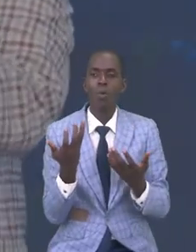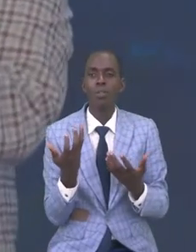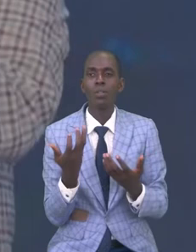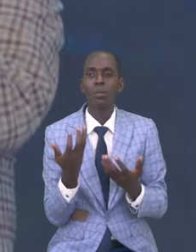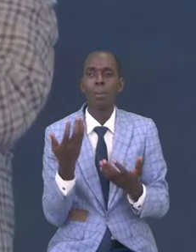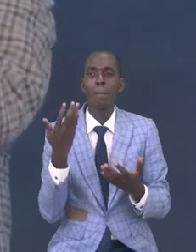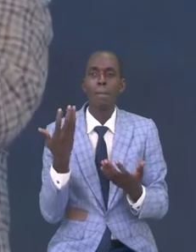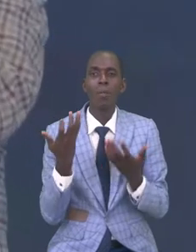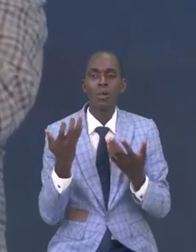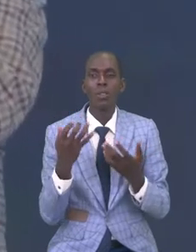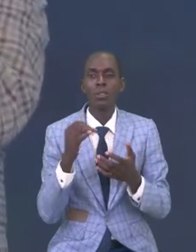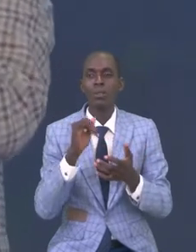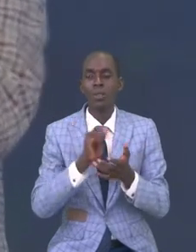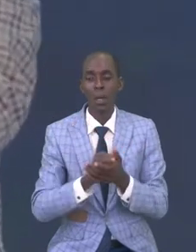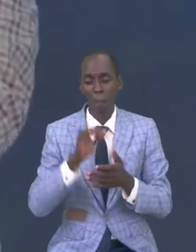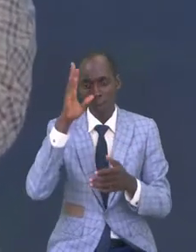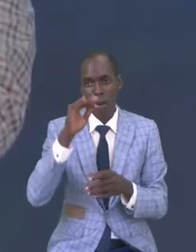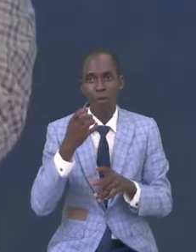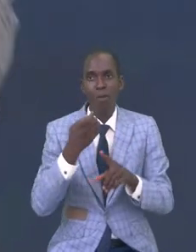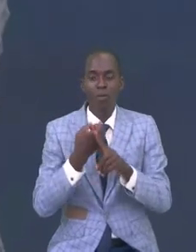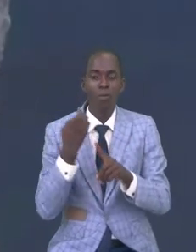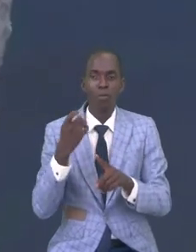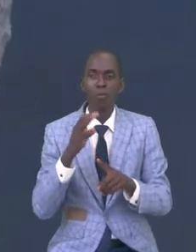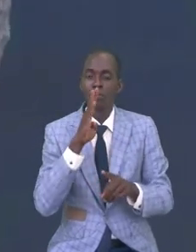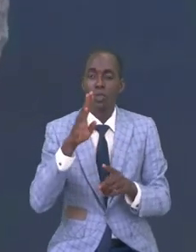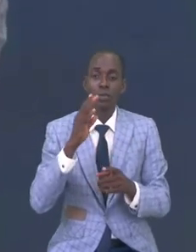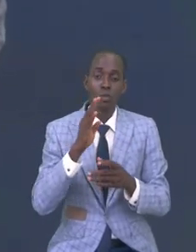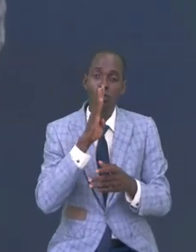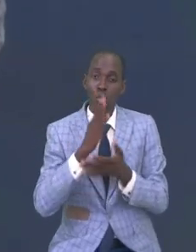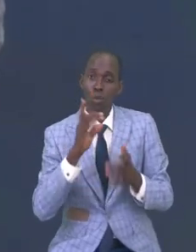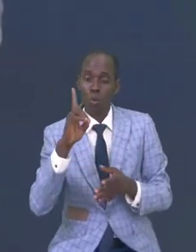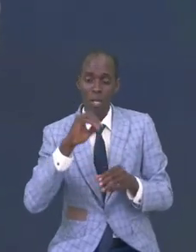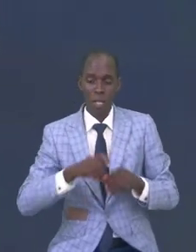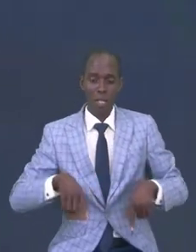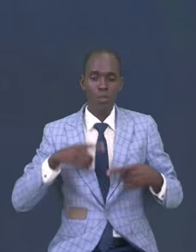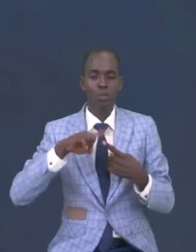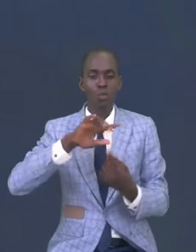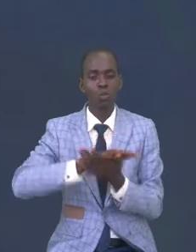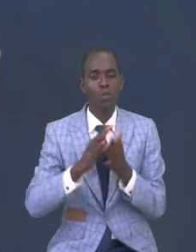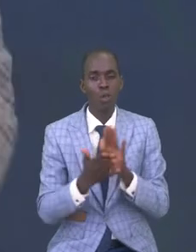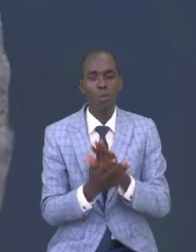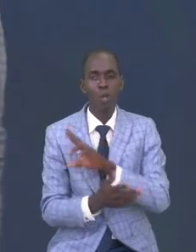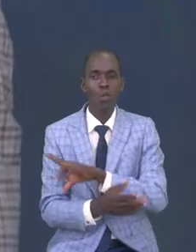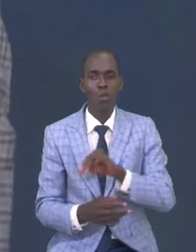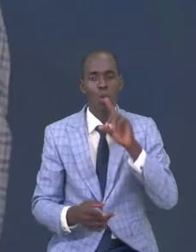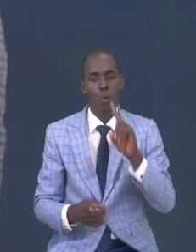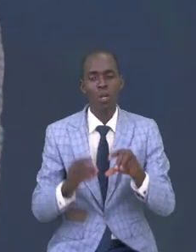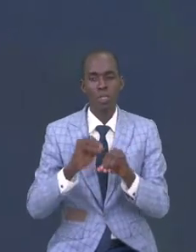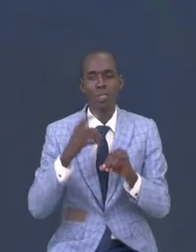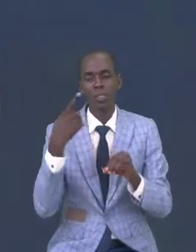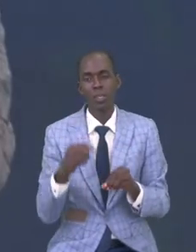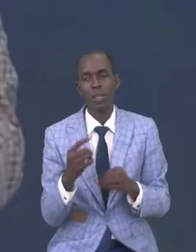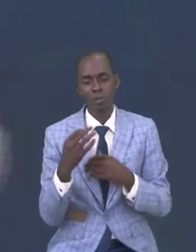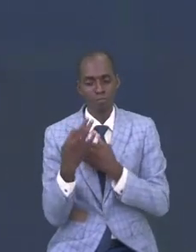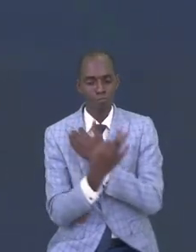from being somebody in the family to become a nobody in a foreign land.